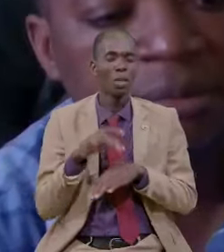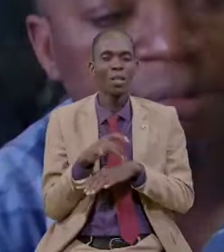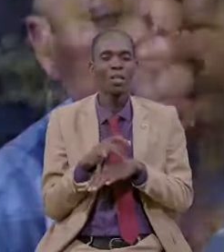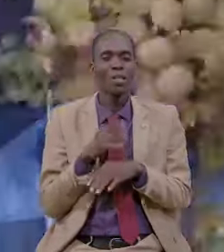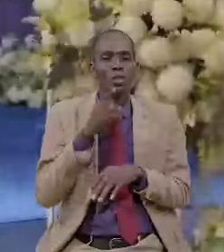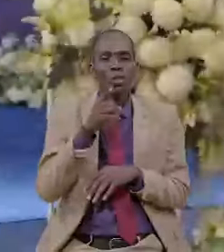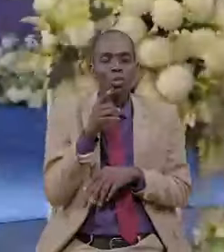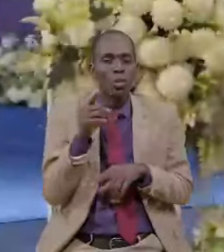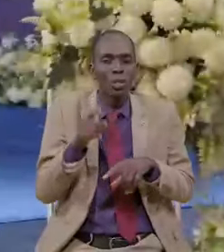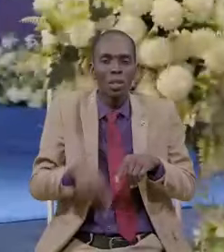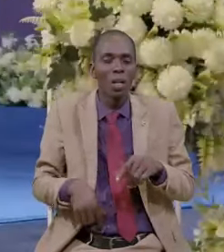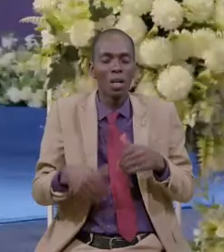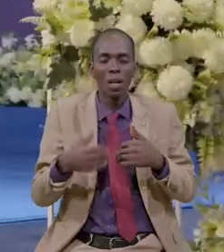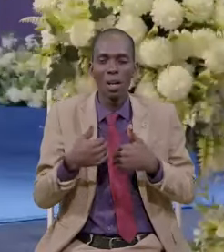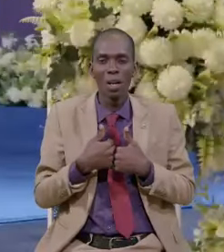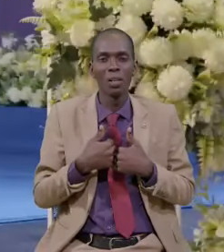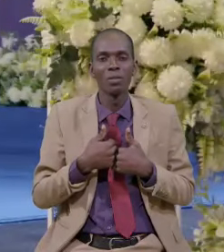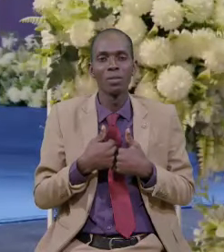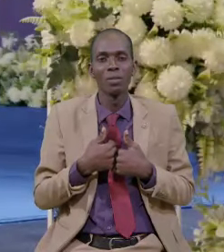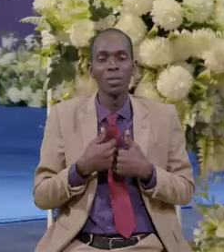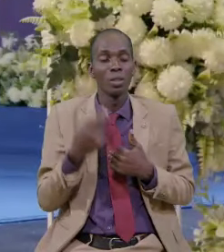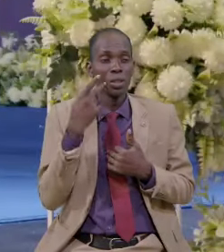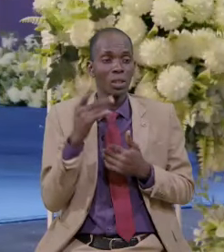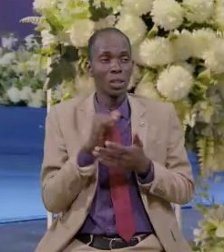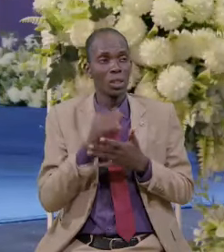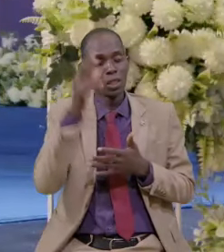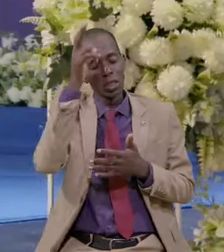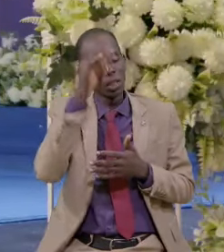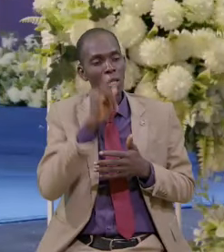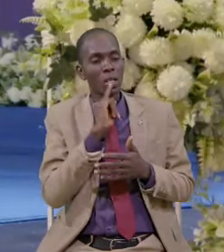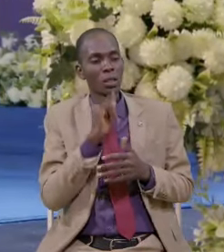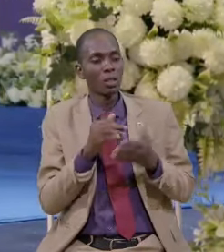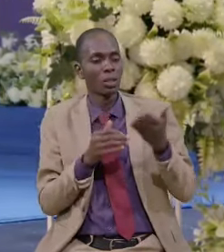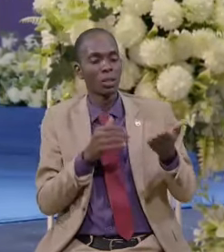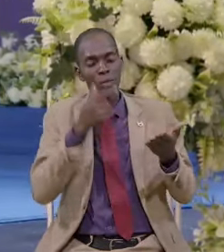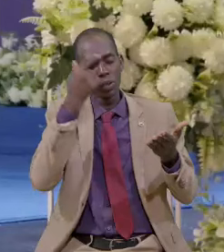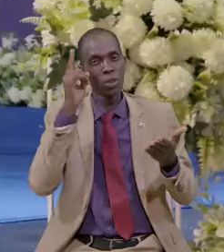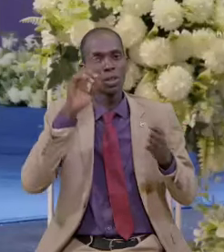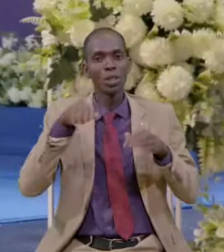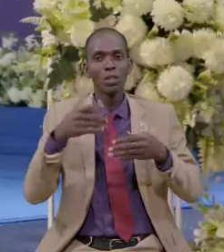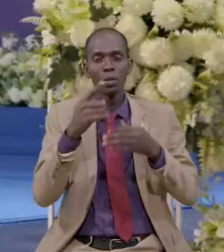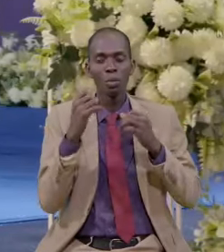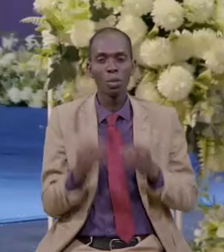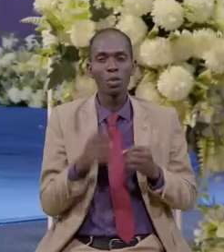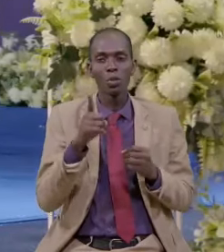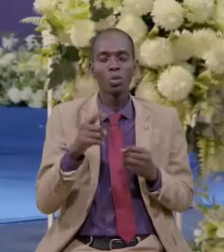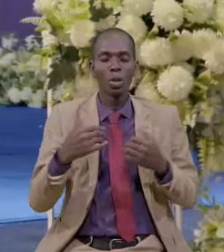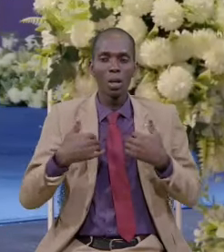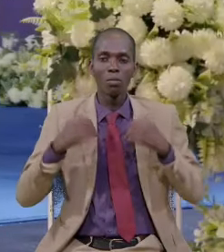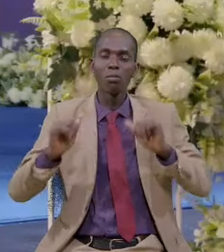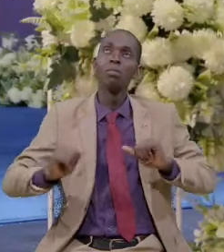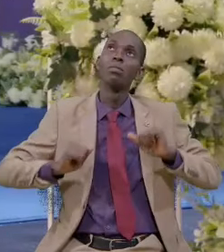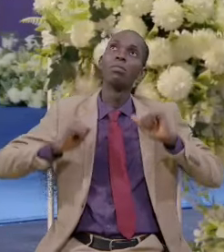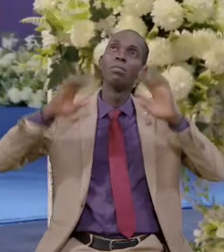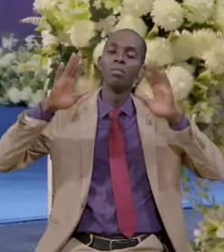two together. Satan is reigning there because he gave you power. You submitted, you surrendered